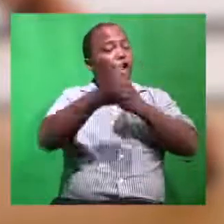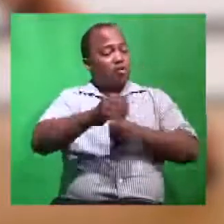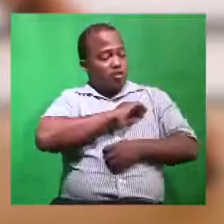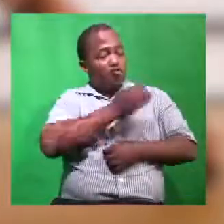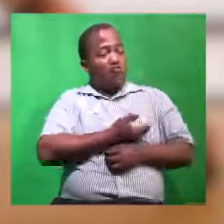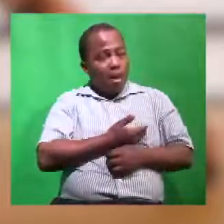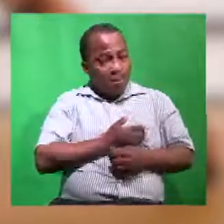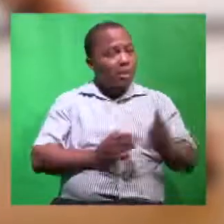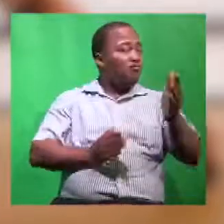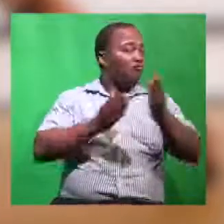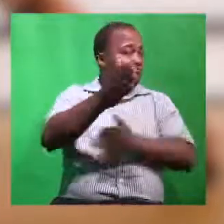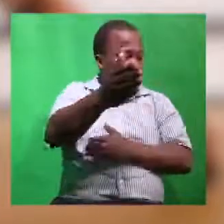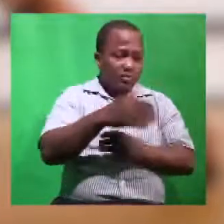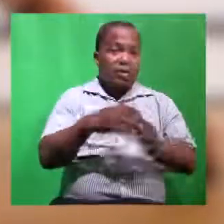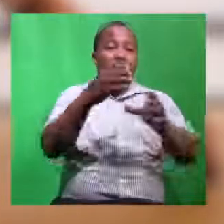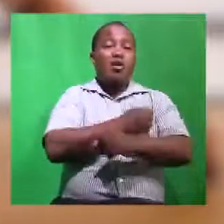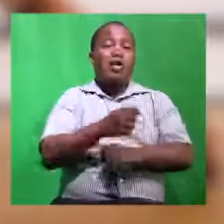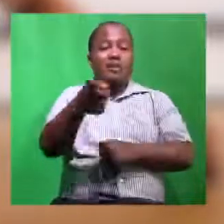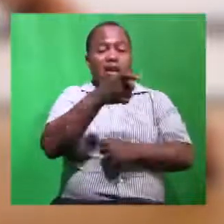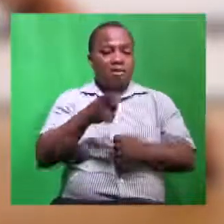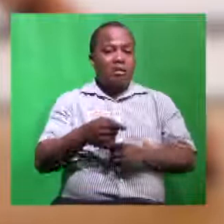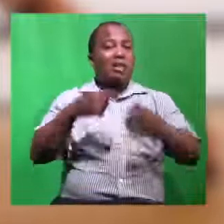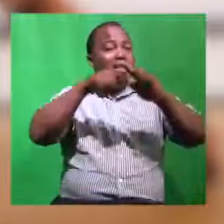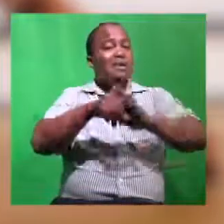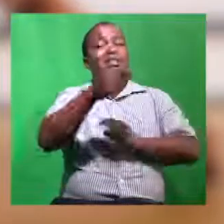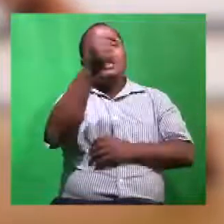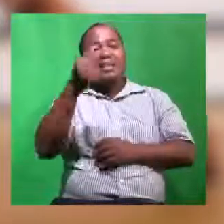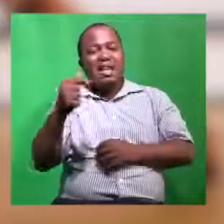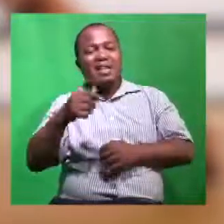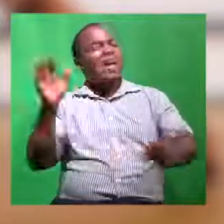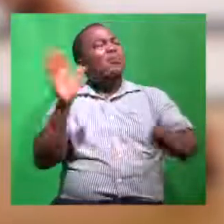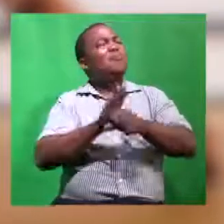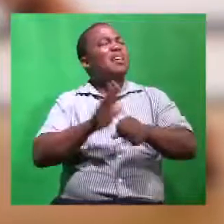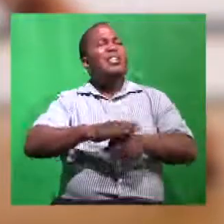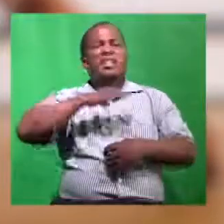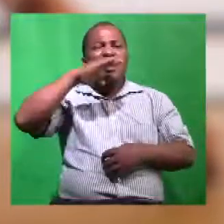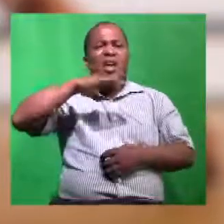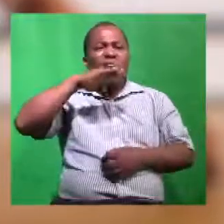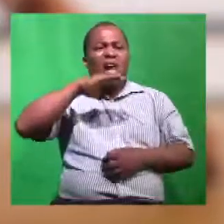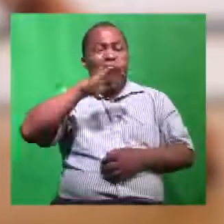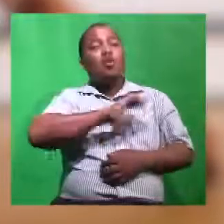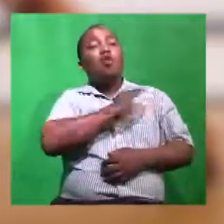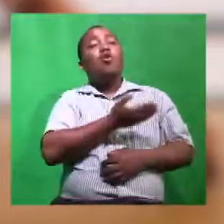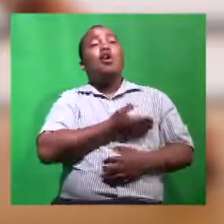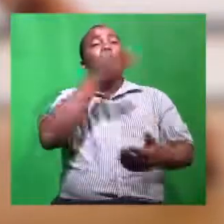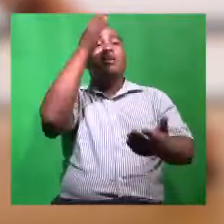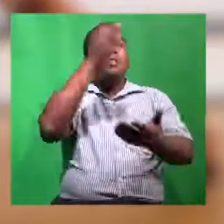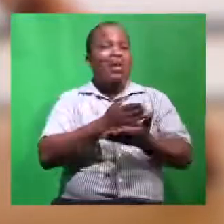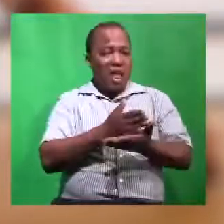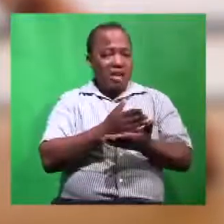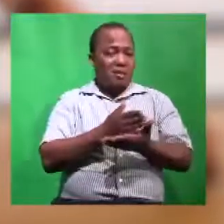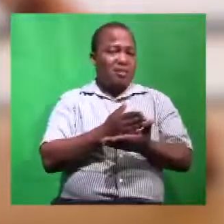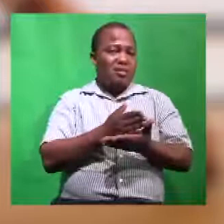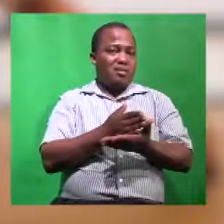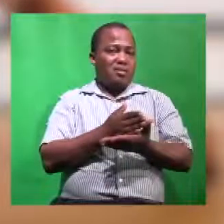female firm to get the grant or to get loan. In Tanzania, many tribes women right to own